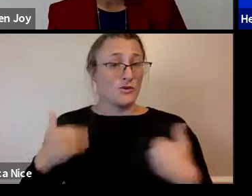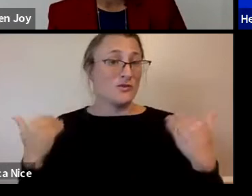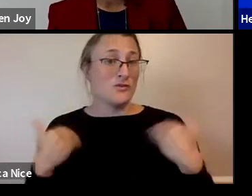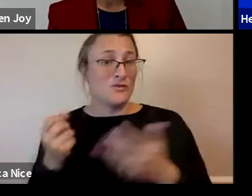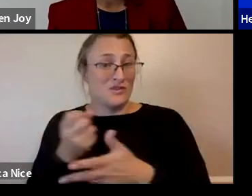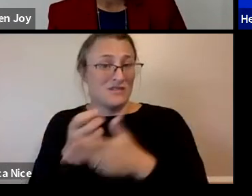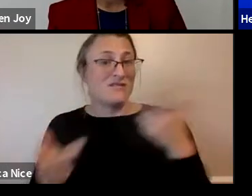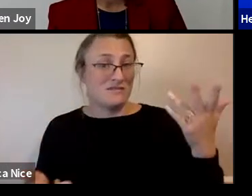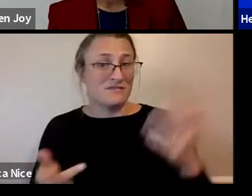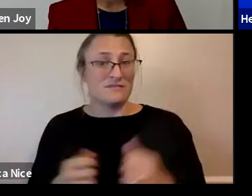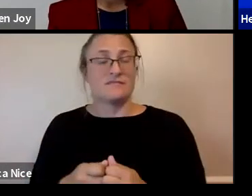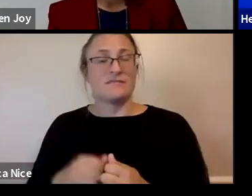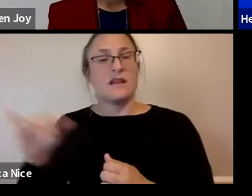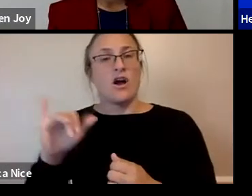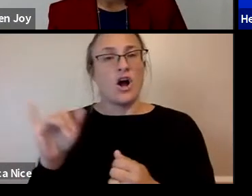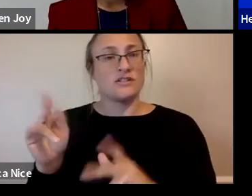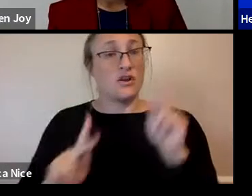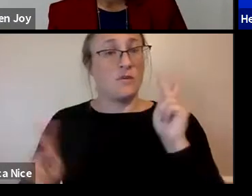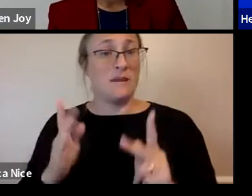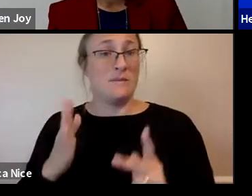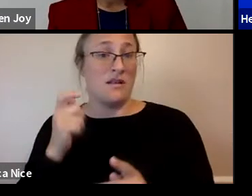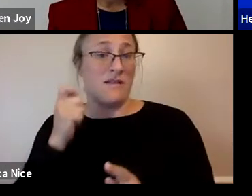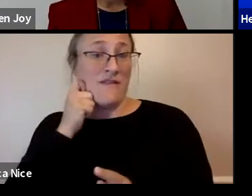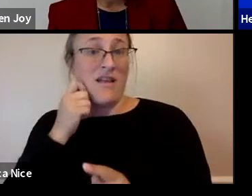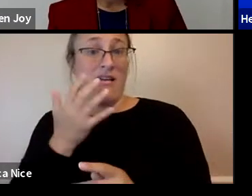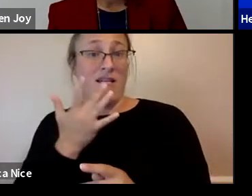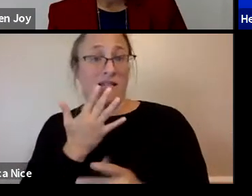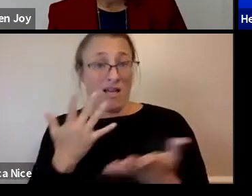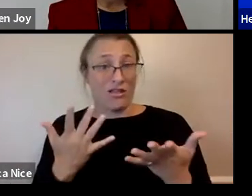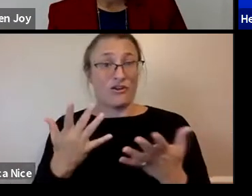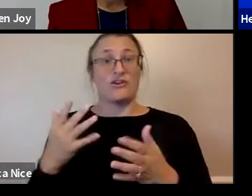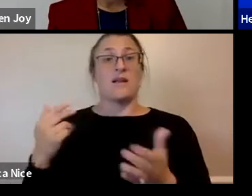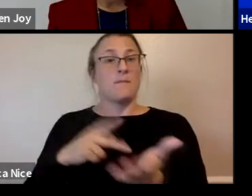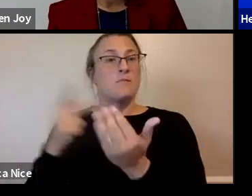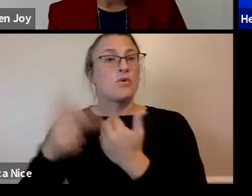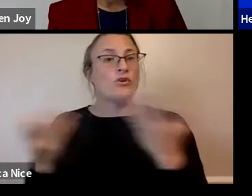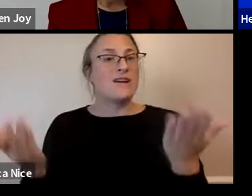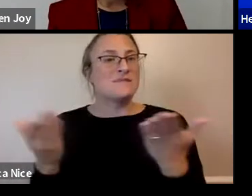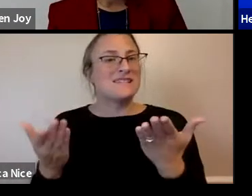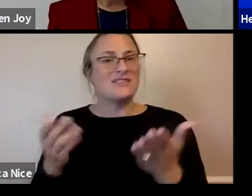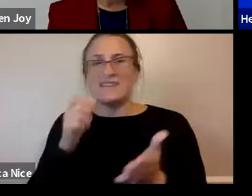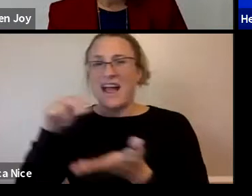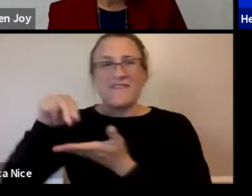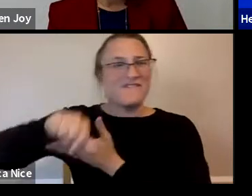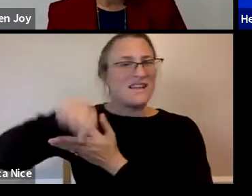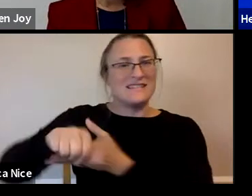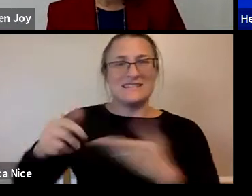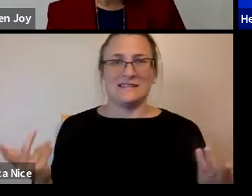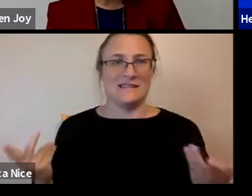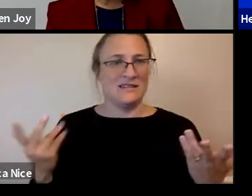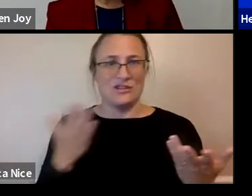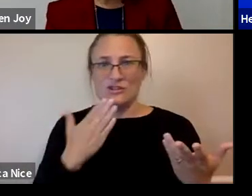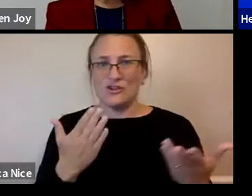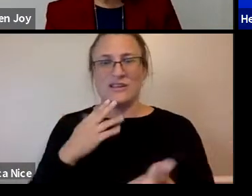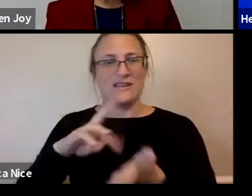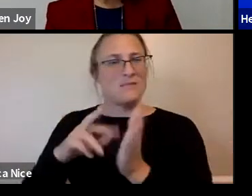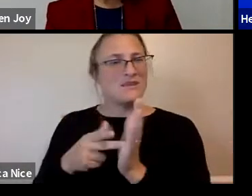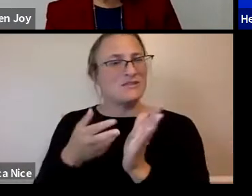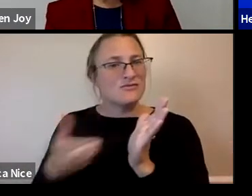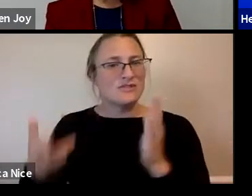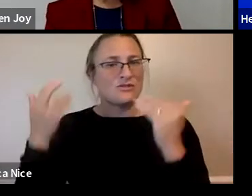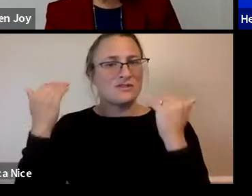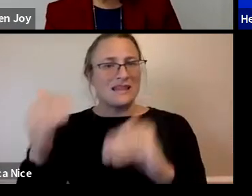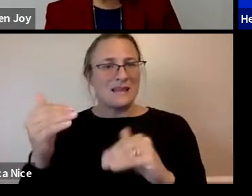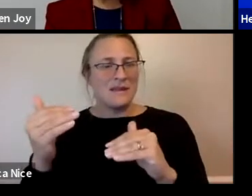for people of color in our community are underfunded, making access to many resources limited. So here are a